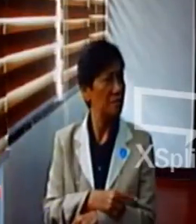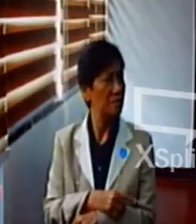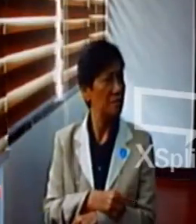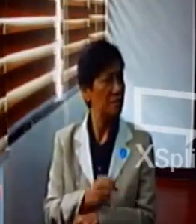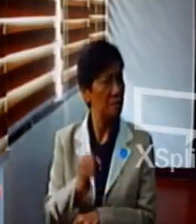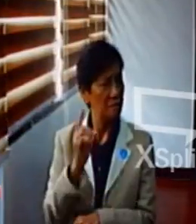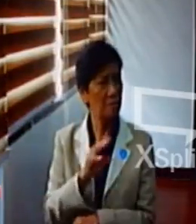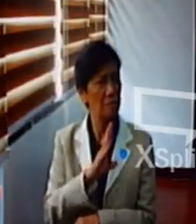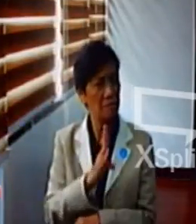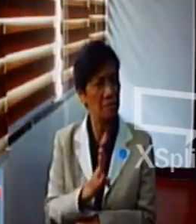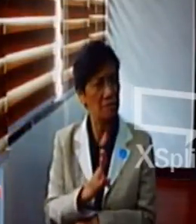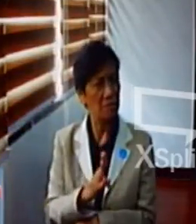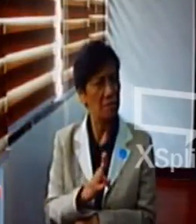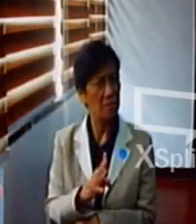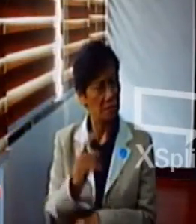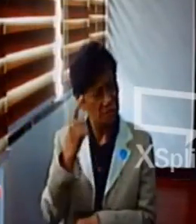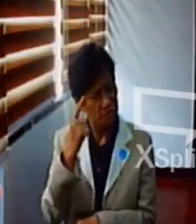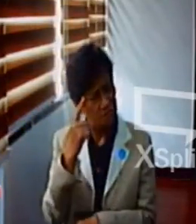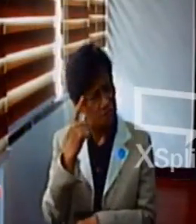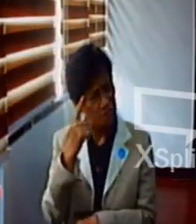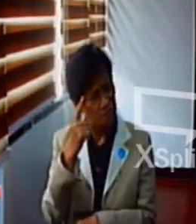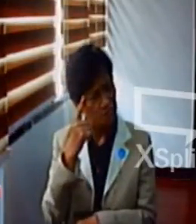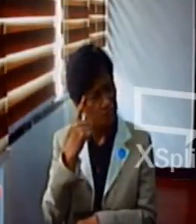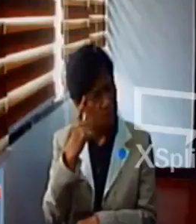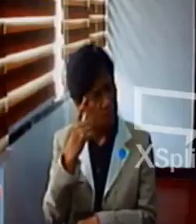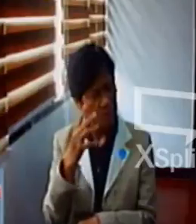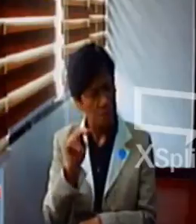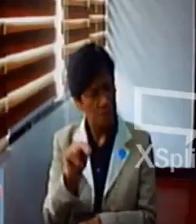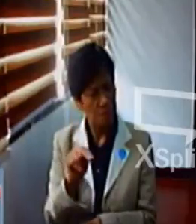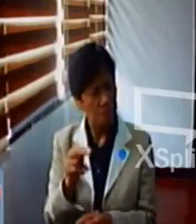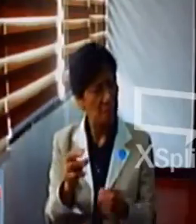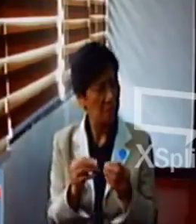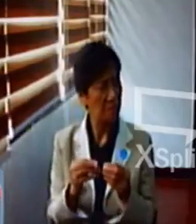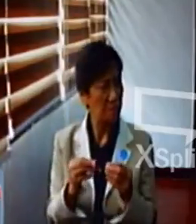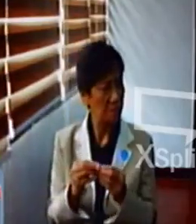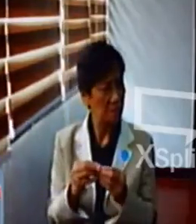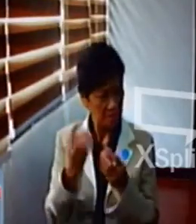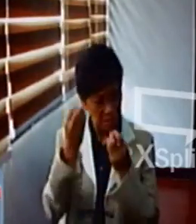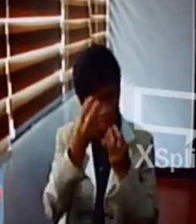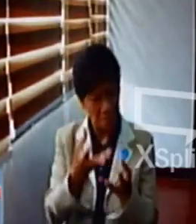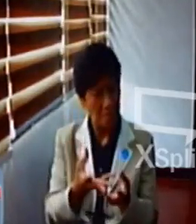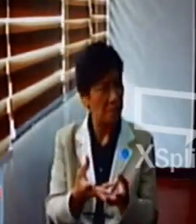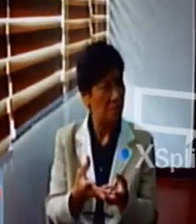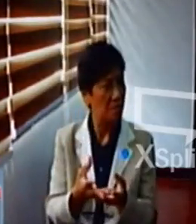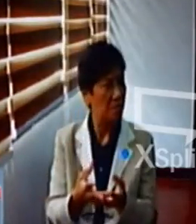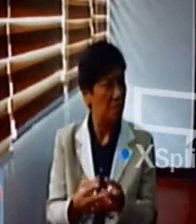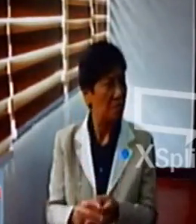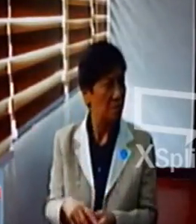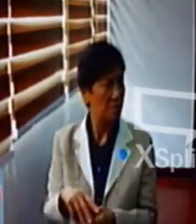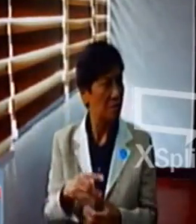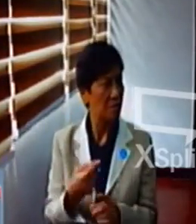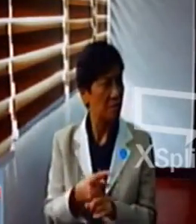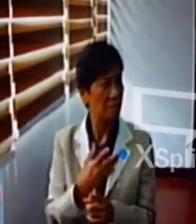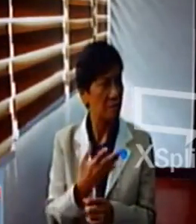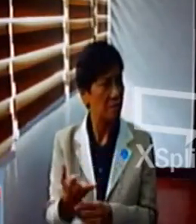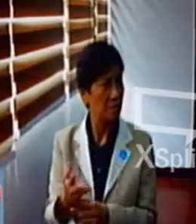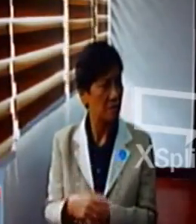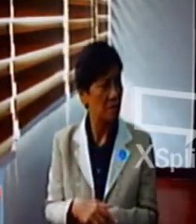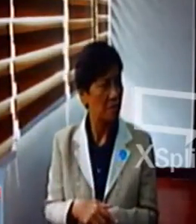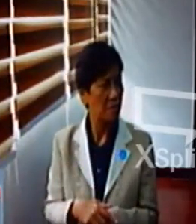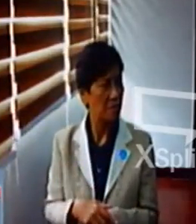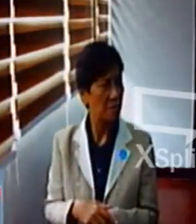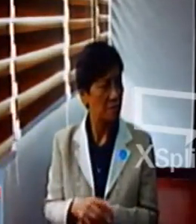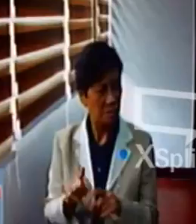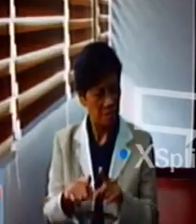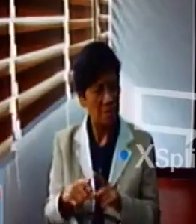Should we think that we will need more information or opinion from you? And also,